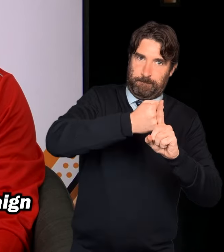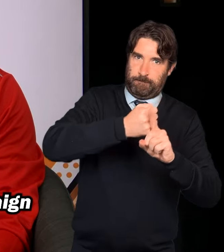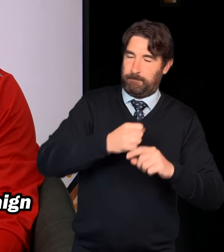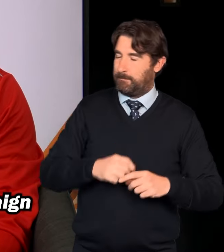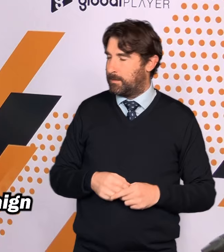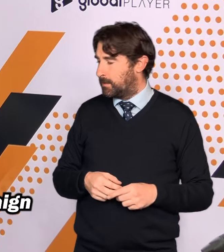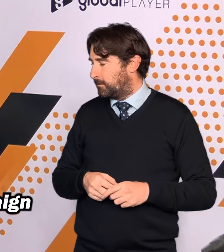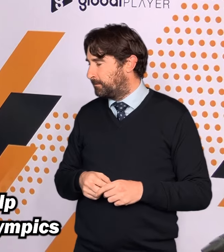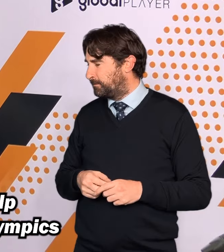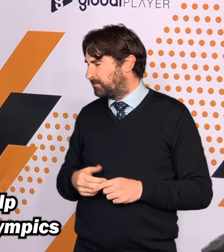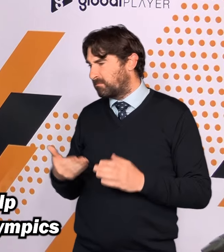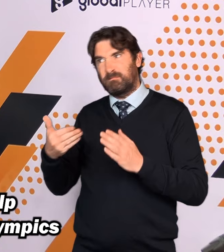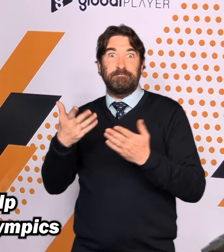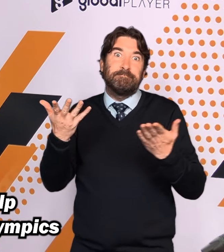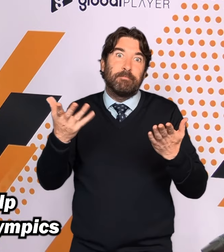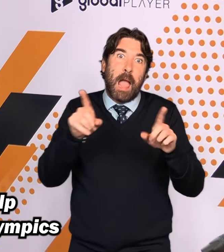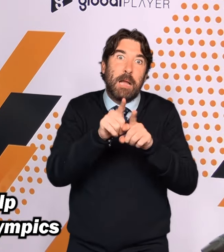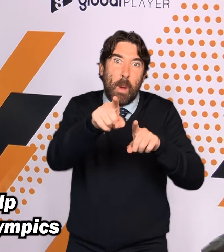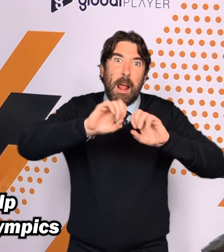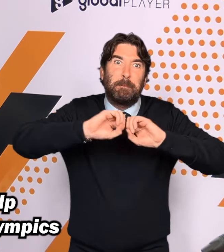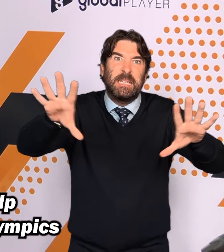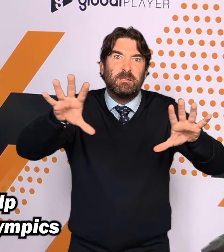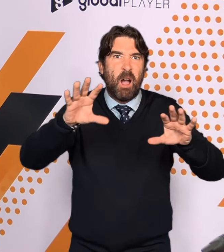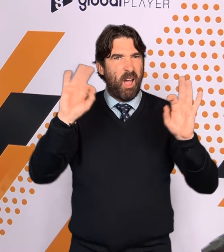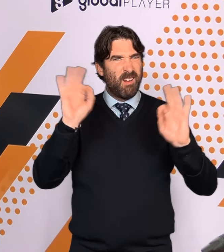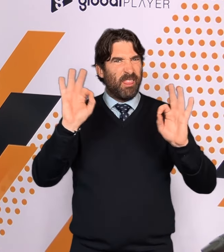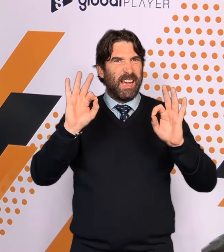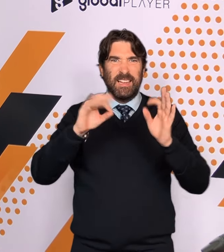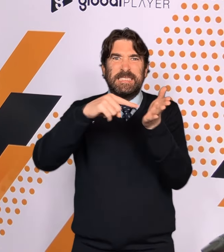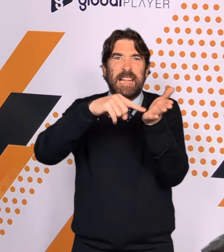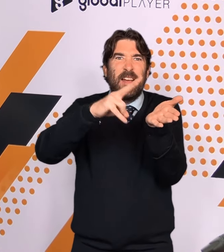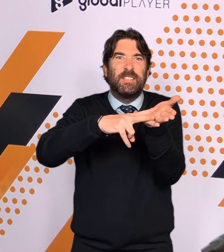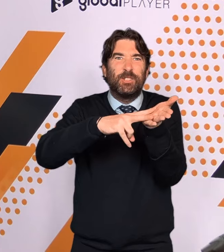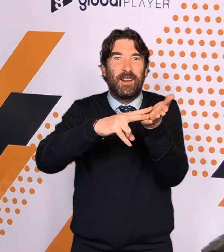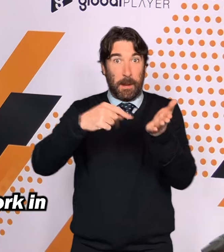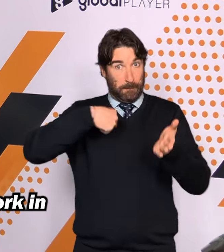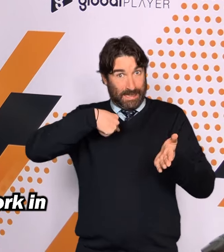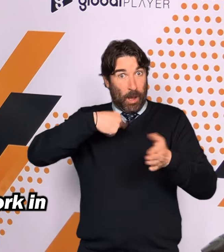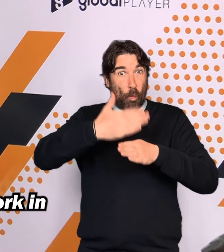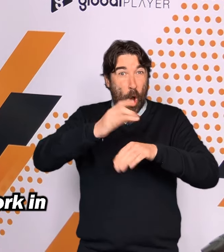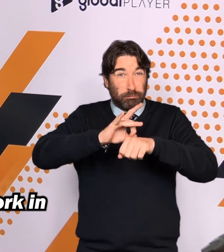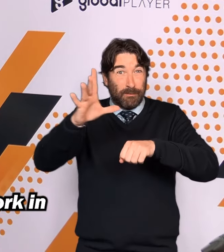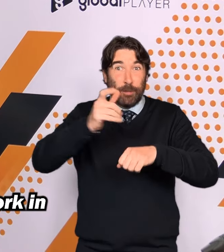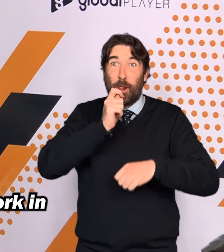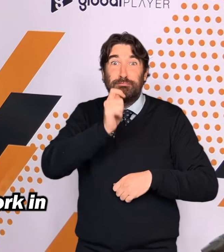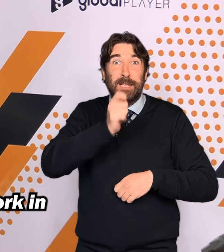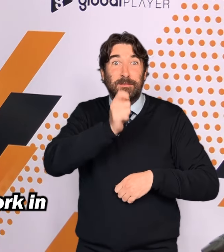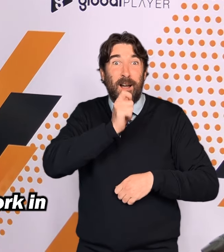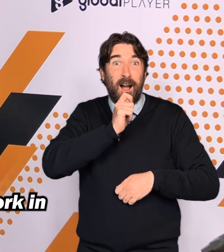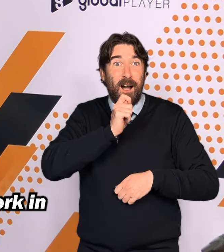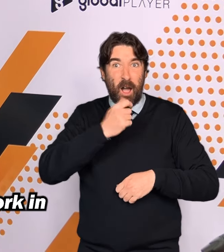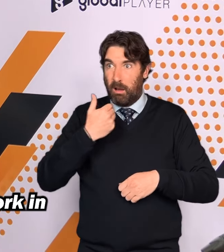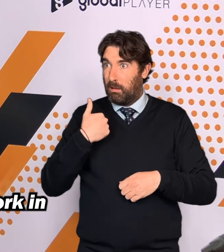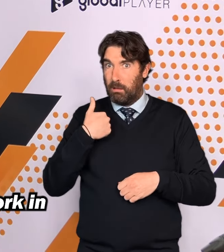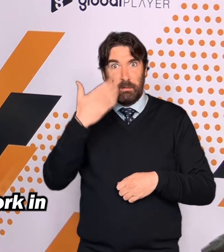to go and campaign the government. And presumably it would help if the coverage of the Deaflympics was exactly kind of raised up a little bit. Yeah. And people like me who work in